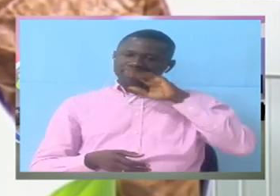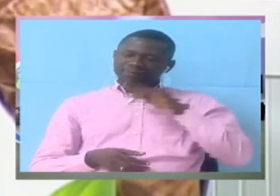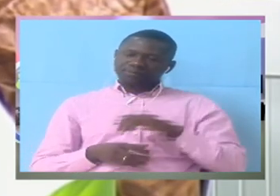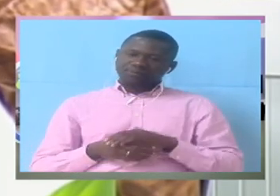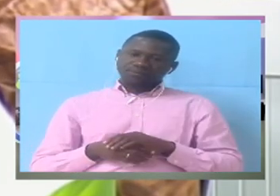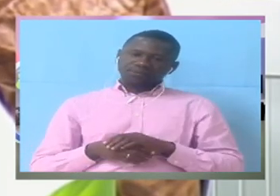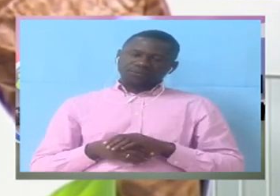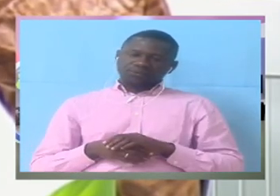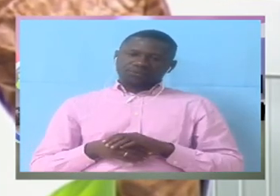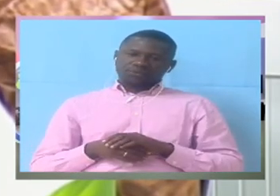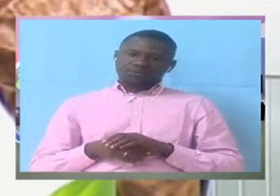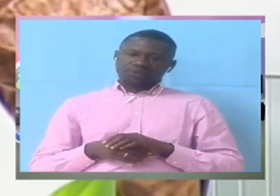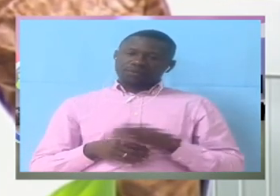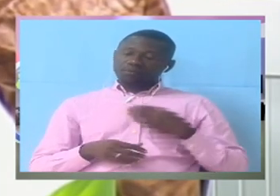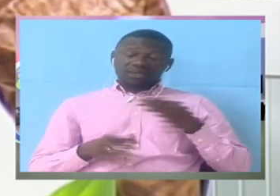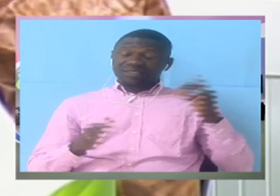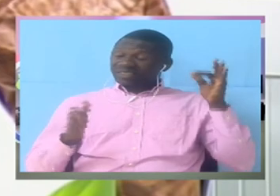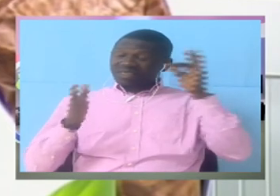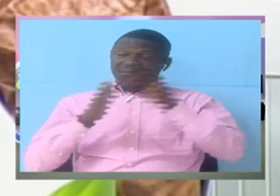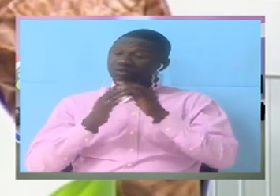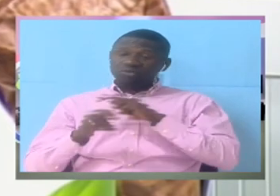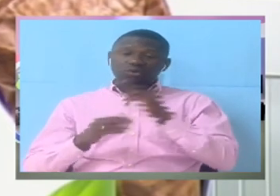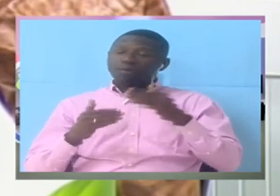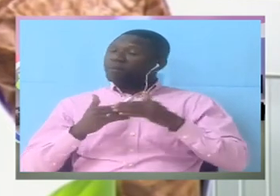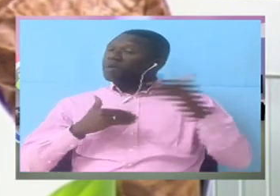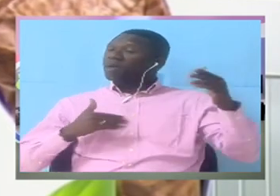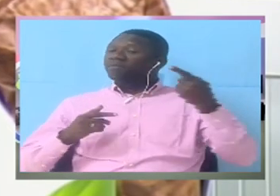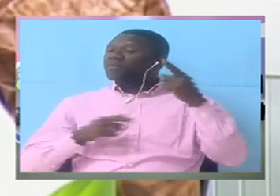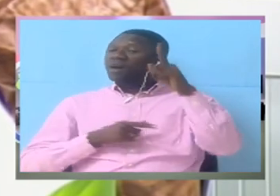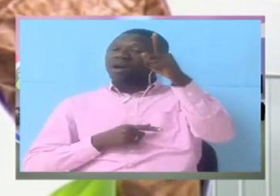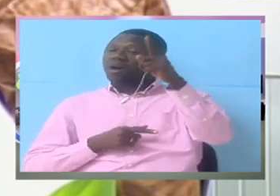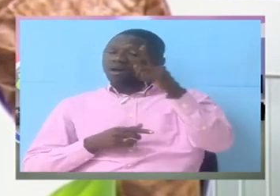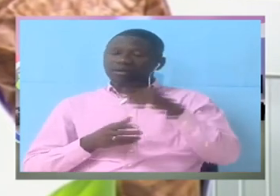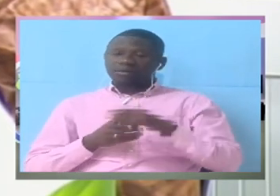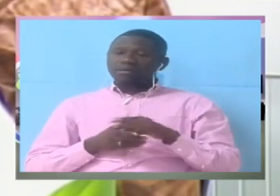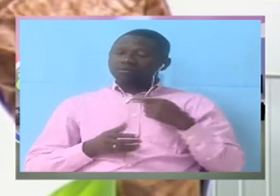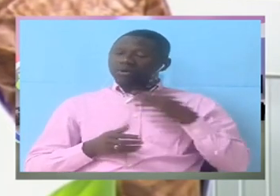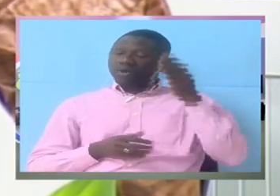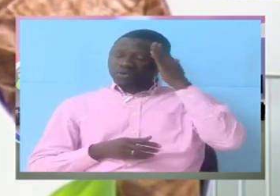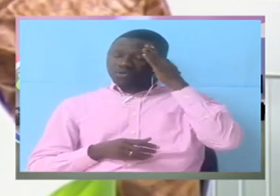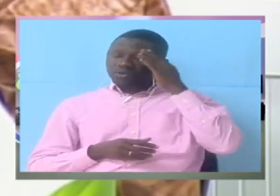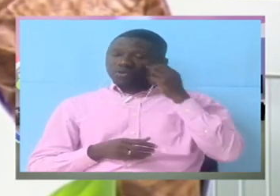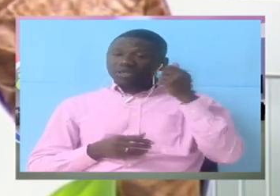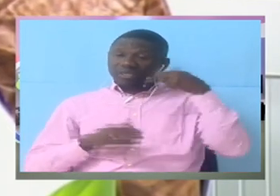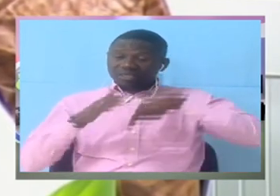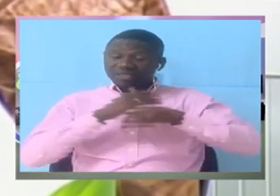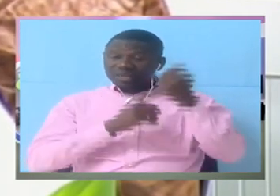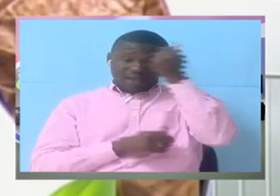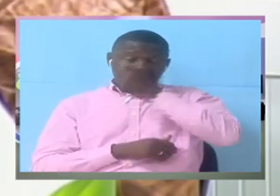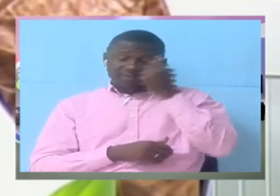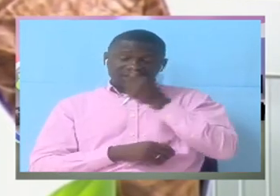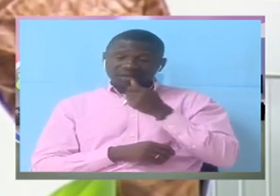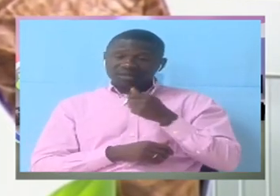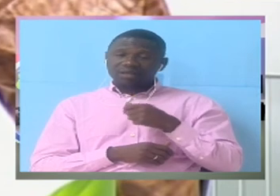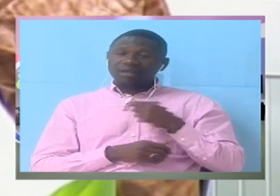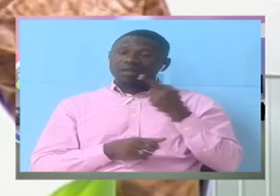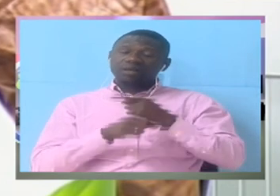Well, my travels have not been very far and wide. But